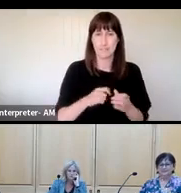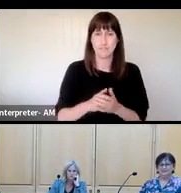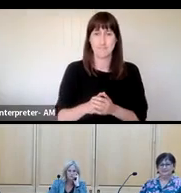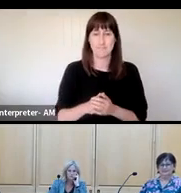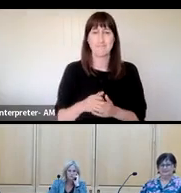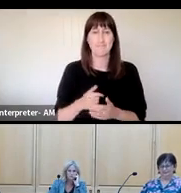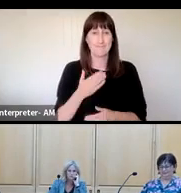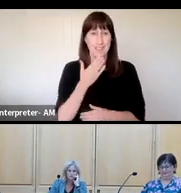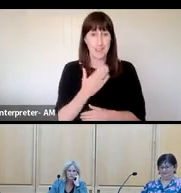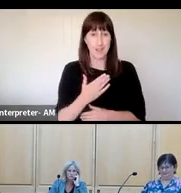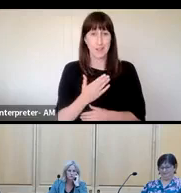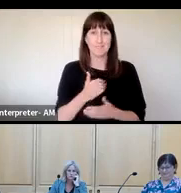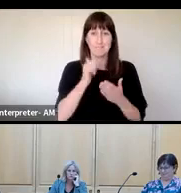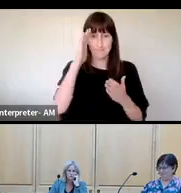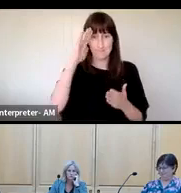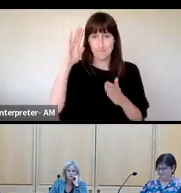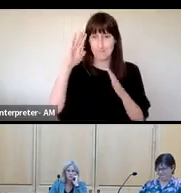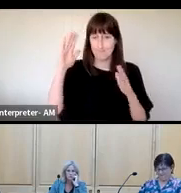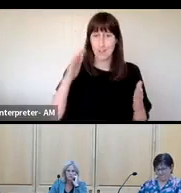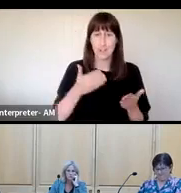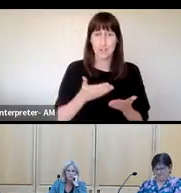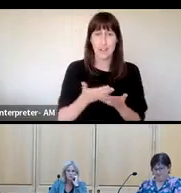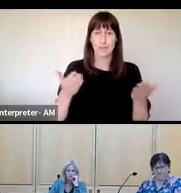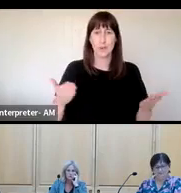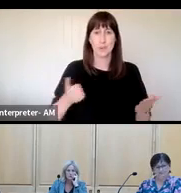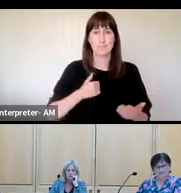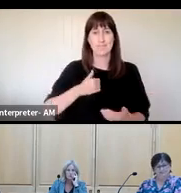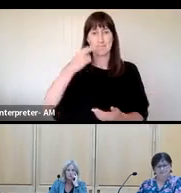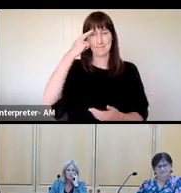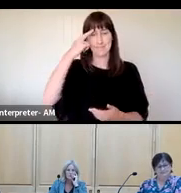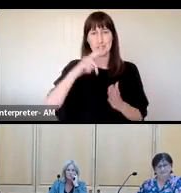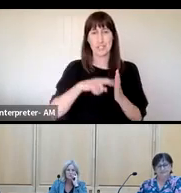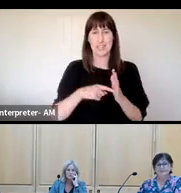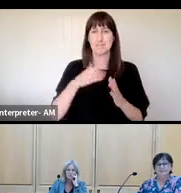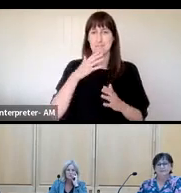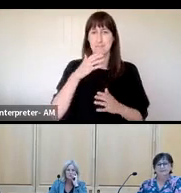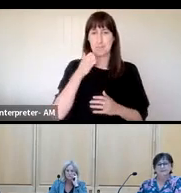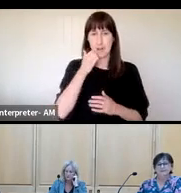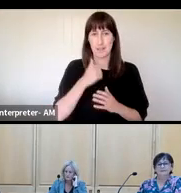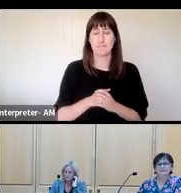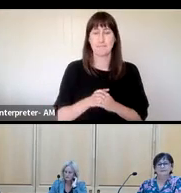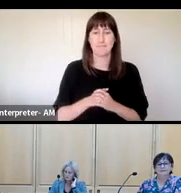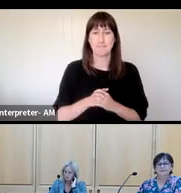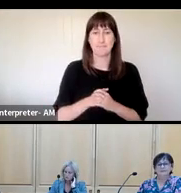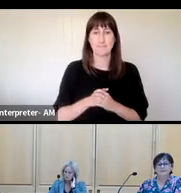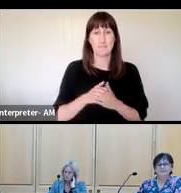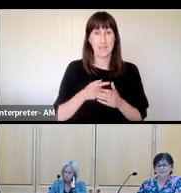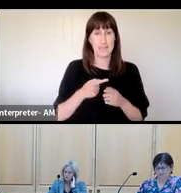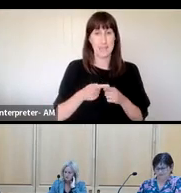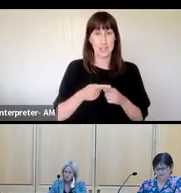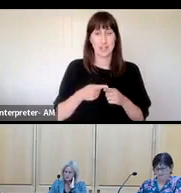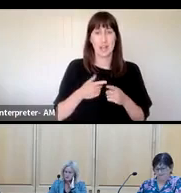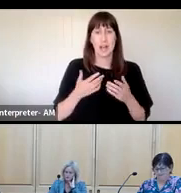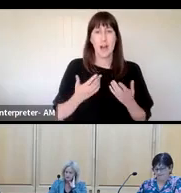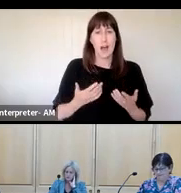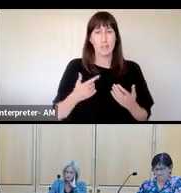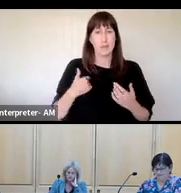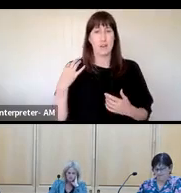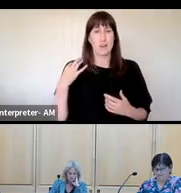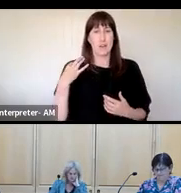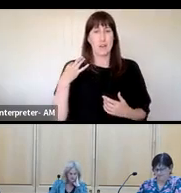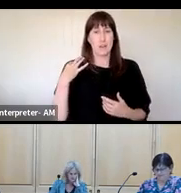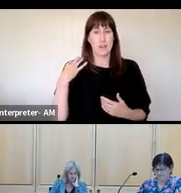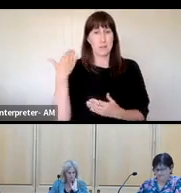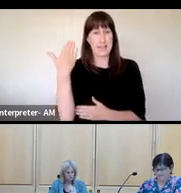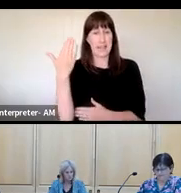tēnā tātou katoa, ko Jess Plachecki, tā kawengawa. I'm presenting today on behalf of Simply Resolution. I'm the